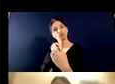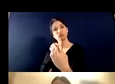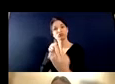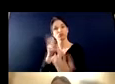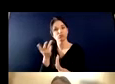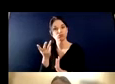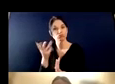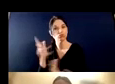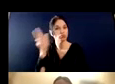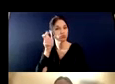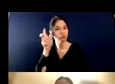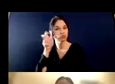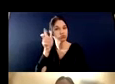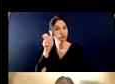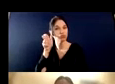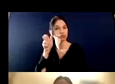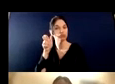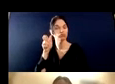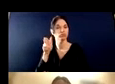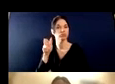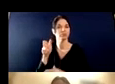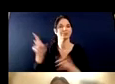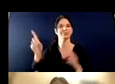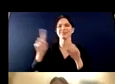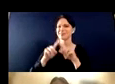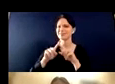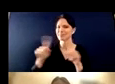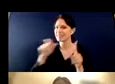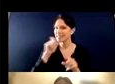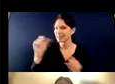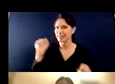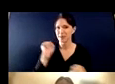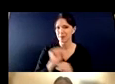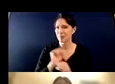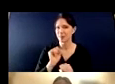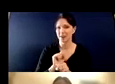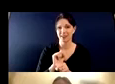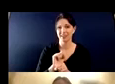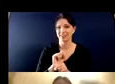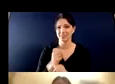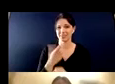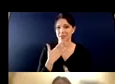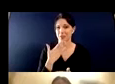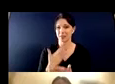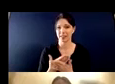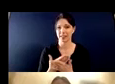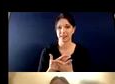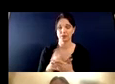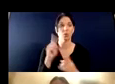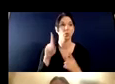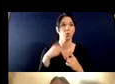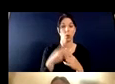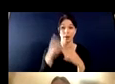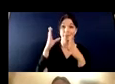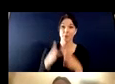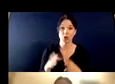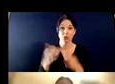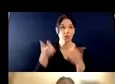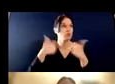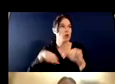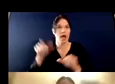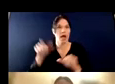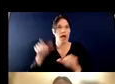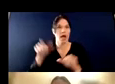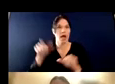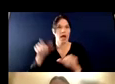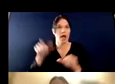with your child. But it doesn't work so well when the person that they're trying to listen to